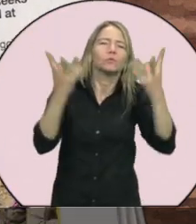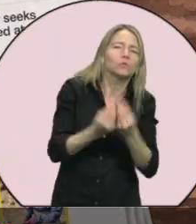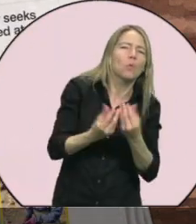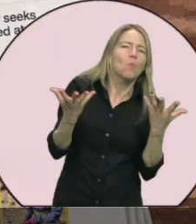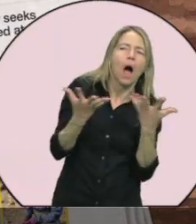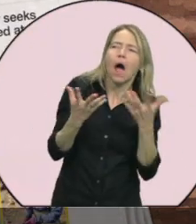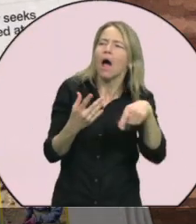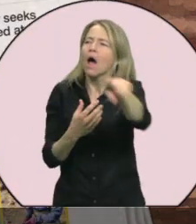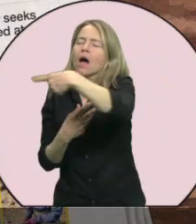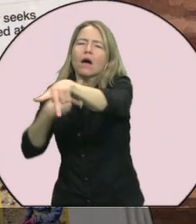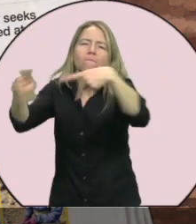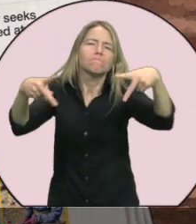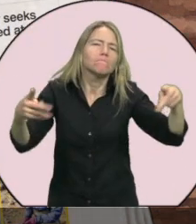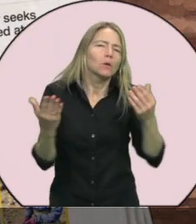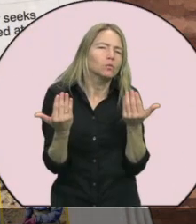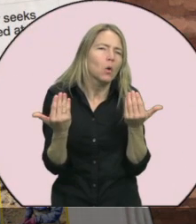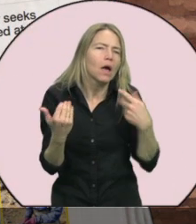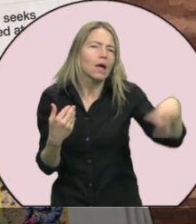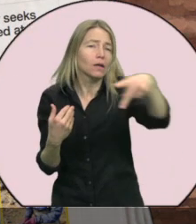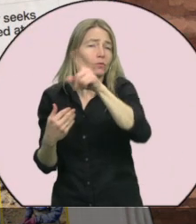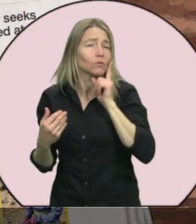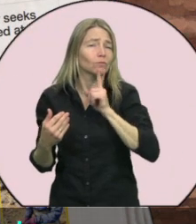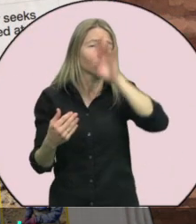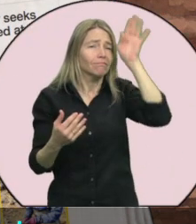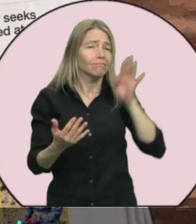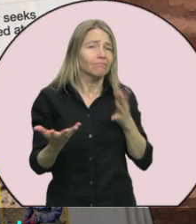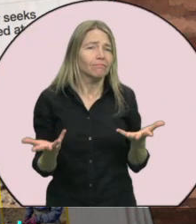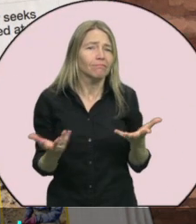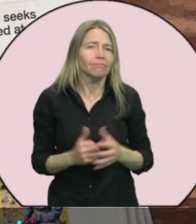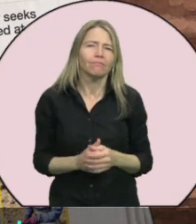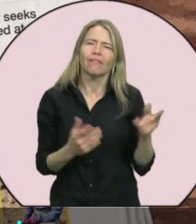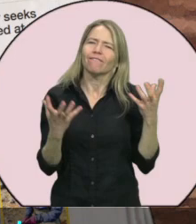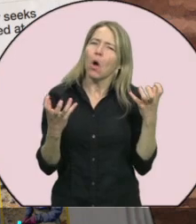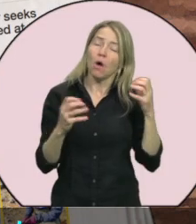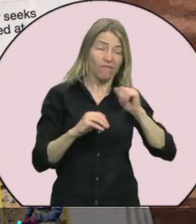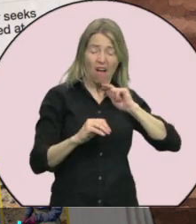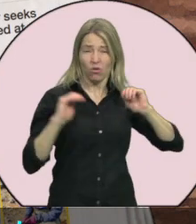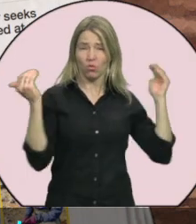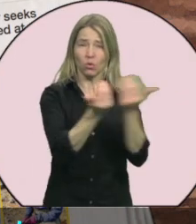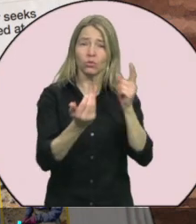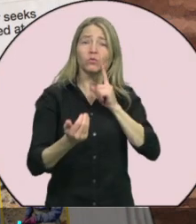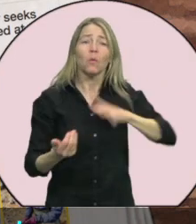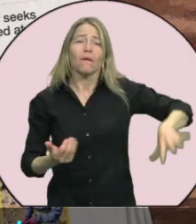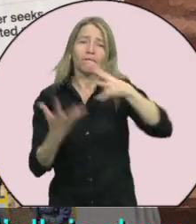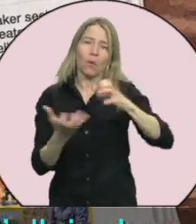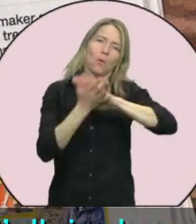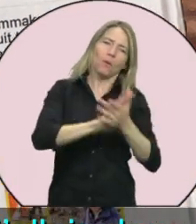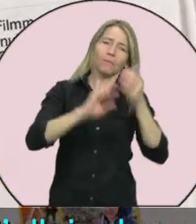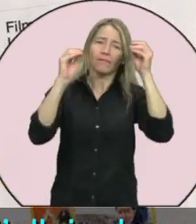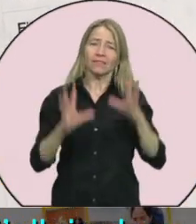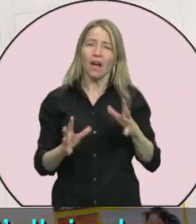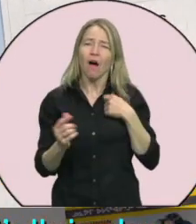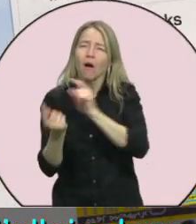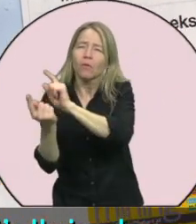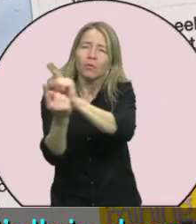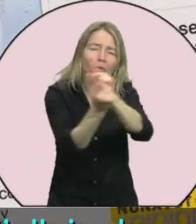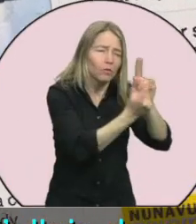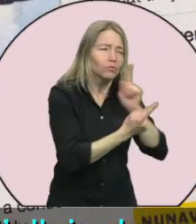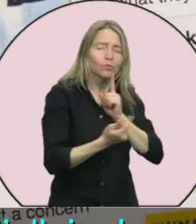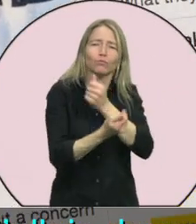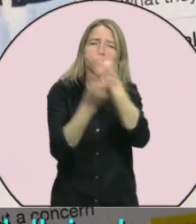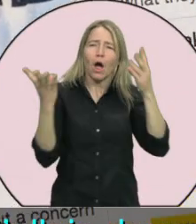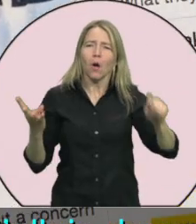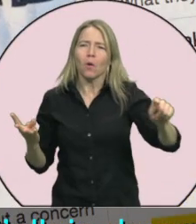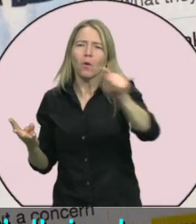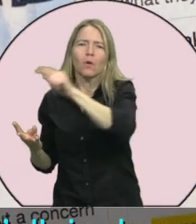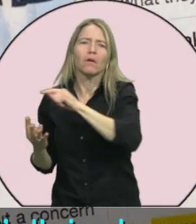and what kind of help. They like to become teachers, all of them I met. I met